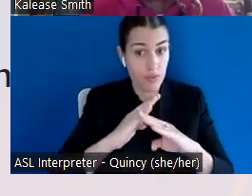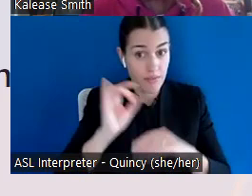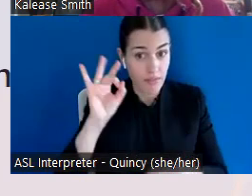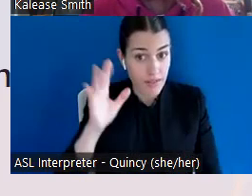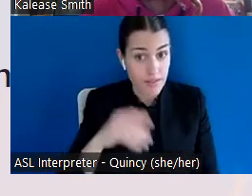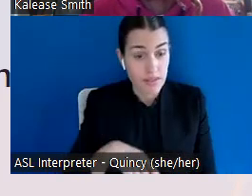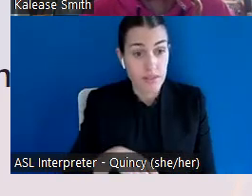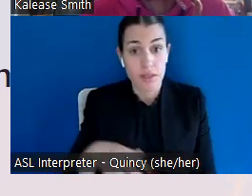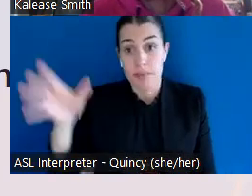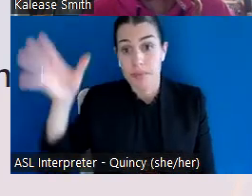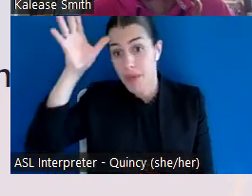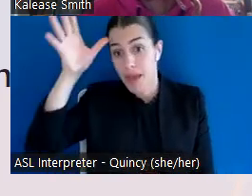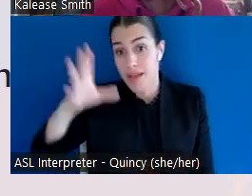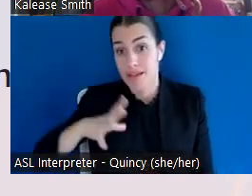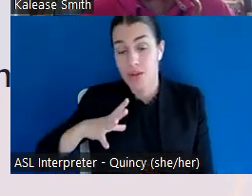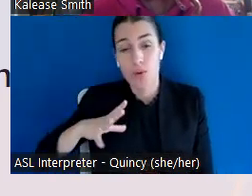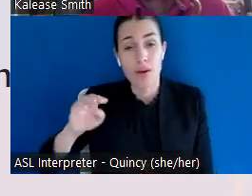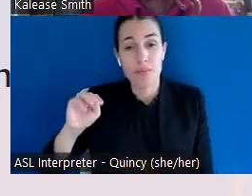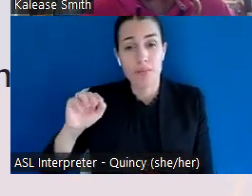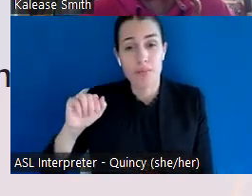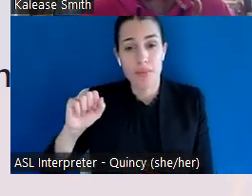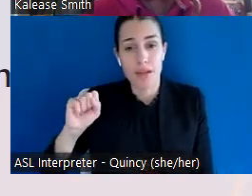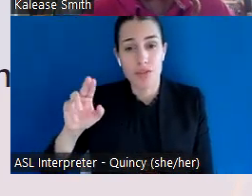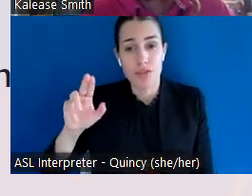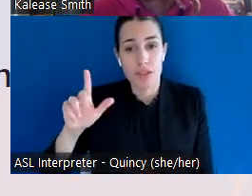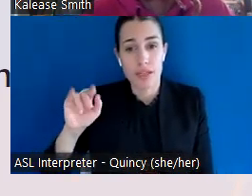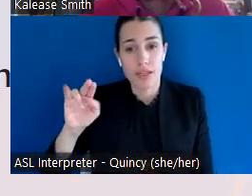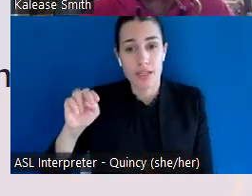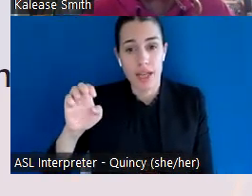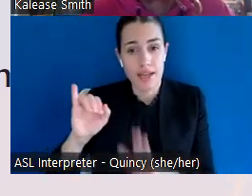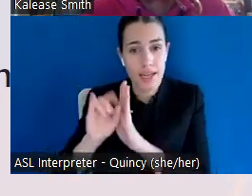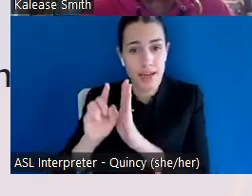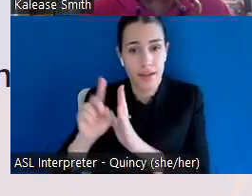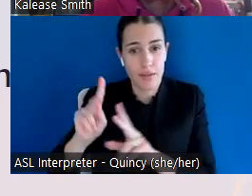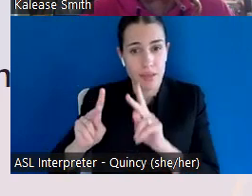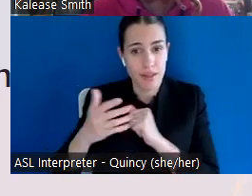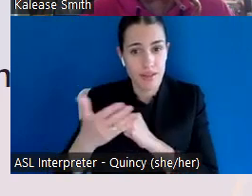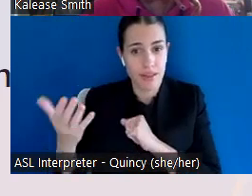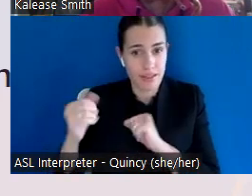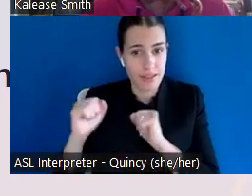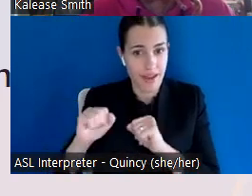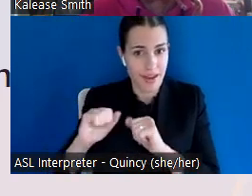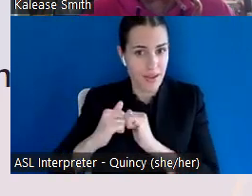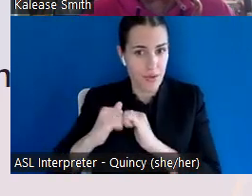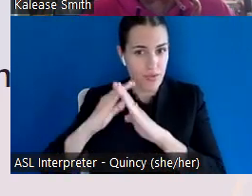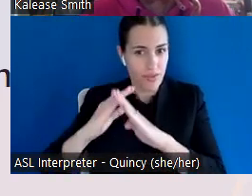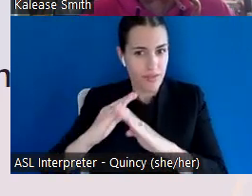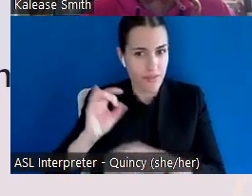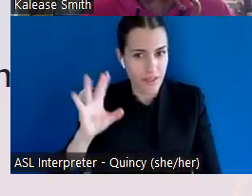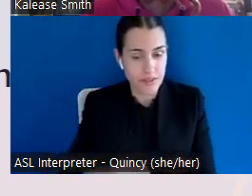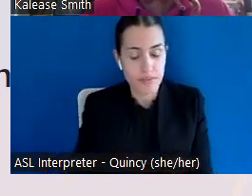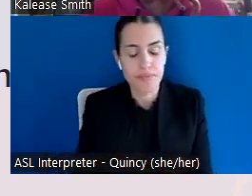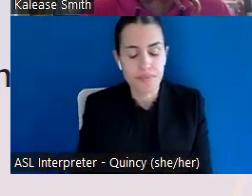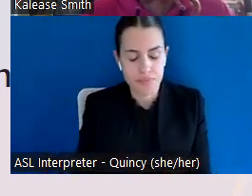men and masculine identified folks can do to prevent violence. So just some examples there, but I did just want to briefly